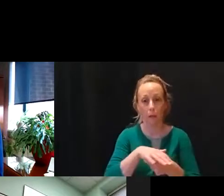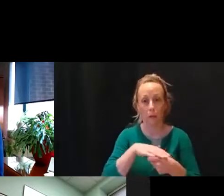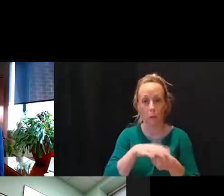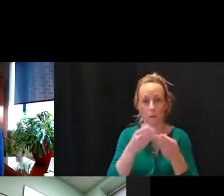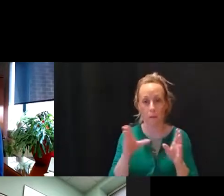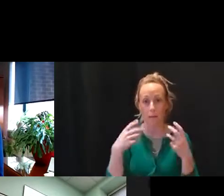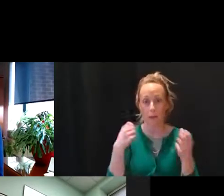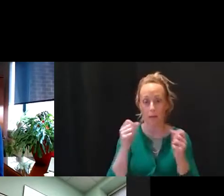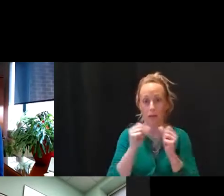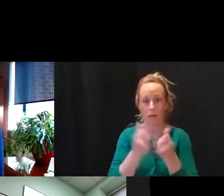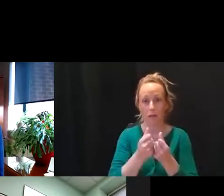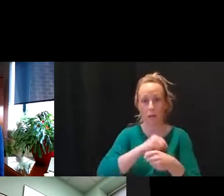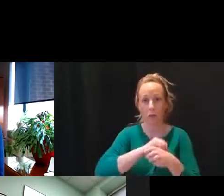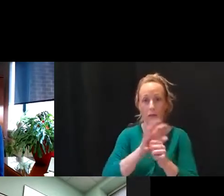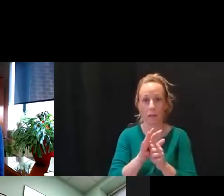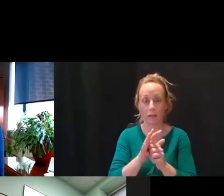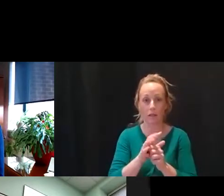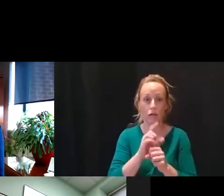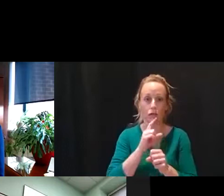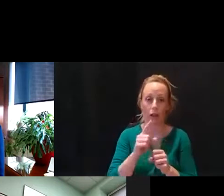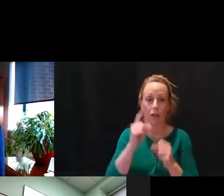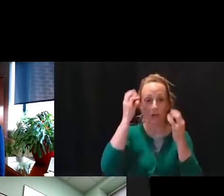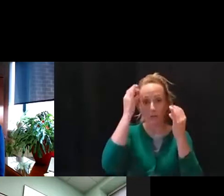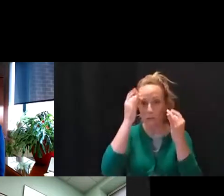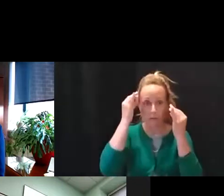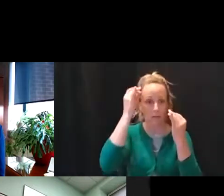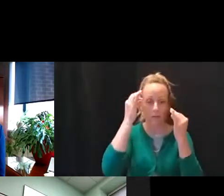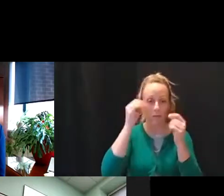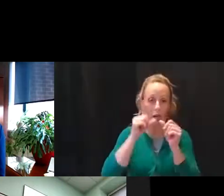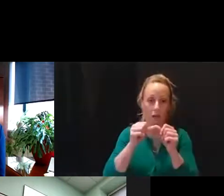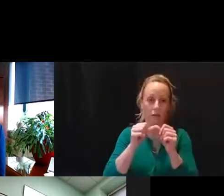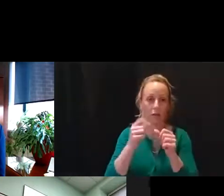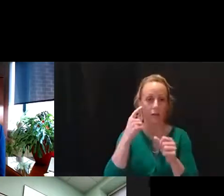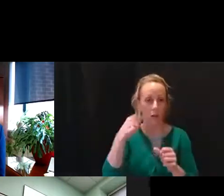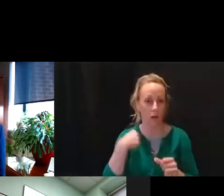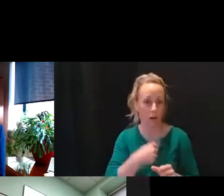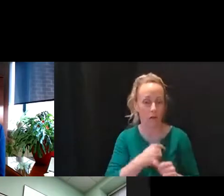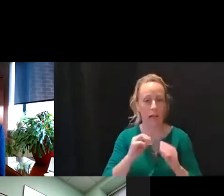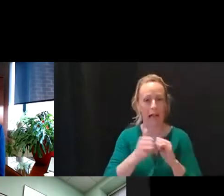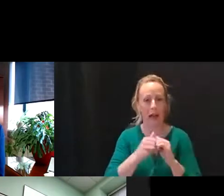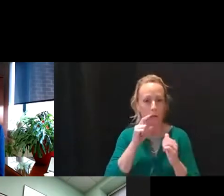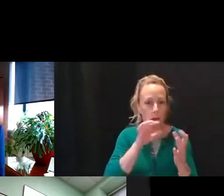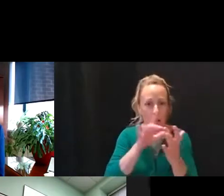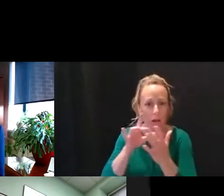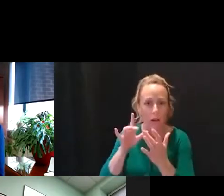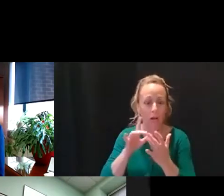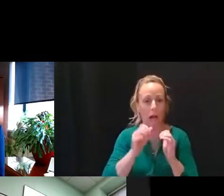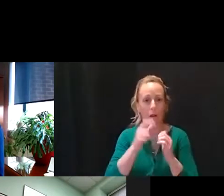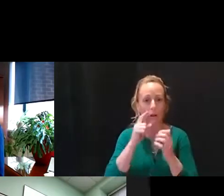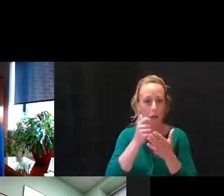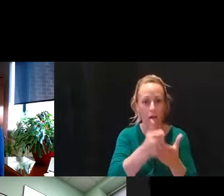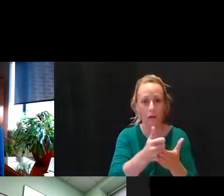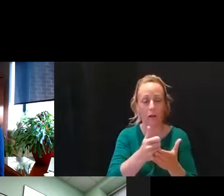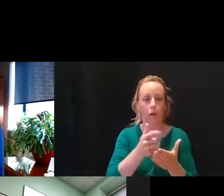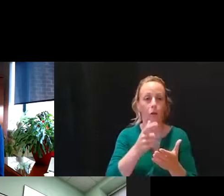community, COVID-19 consumes our thoughts day and night. From how to break through to those individuals in our community who have